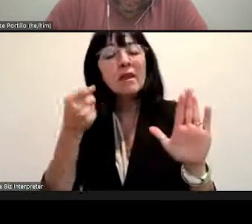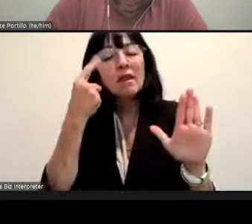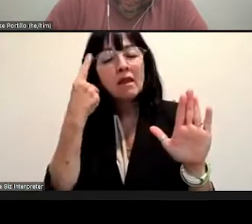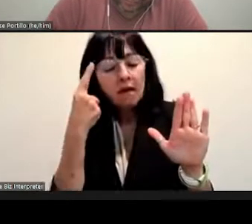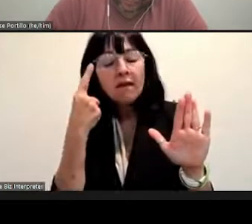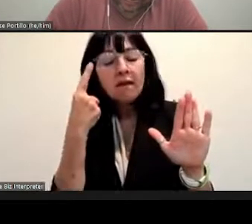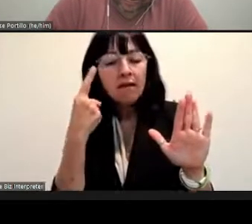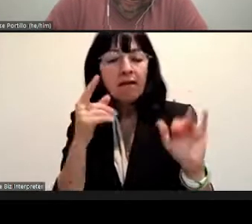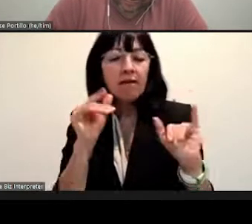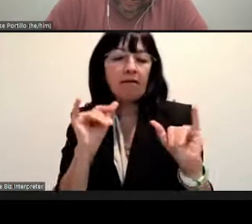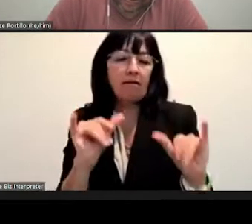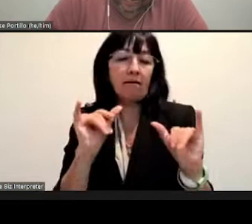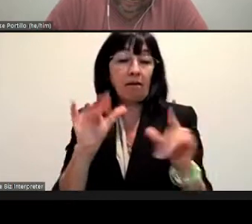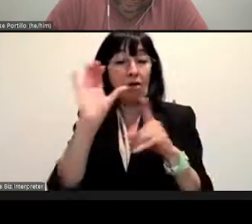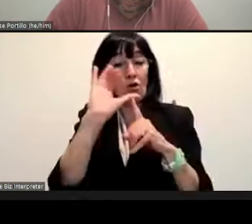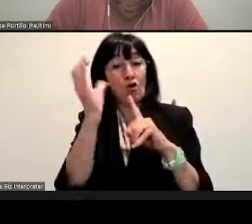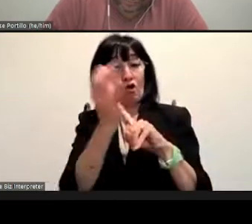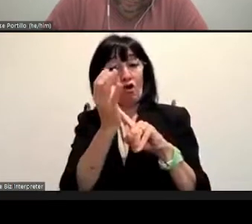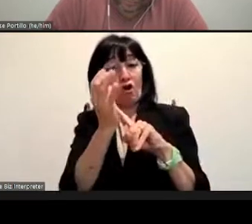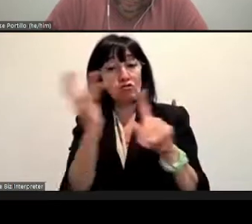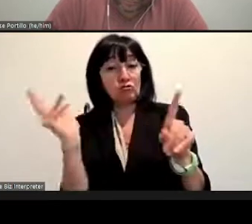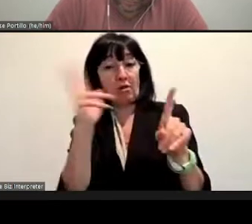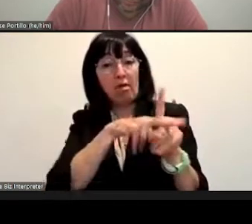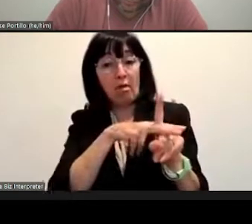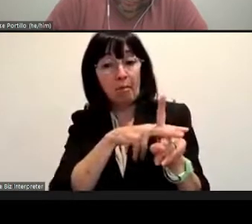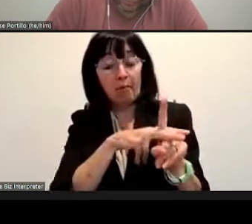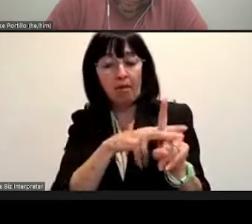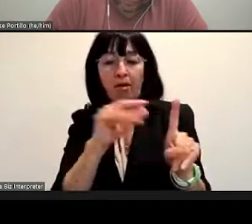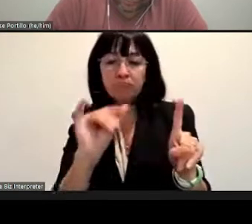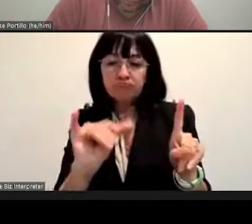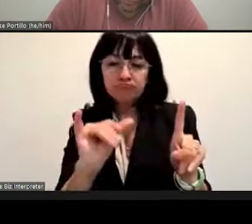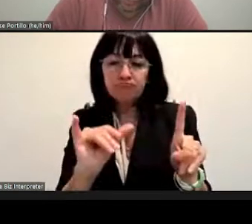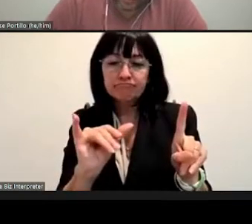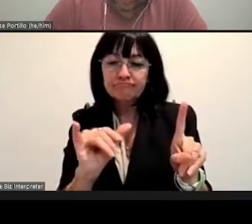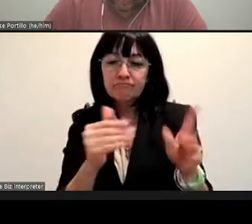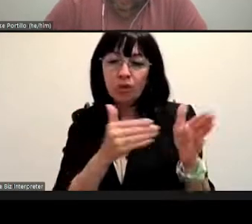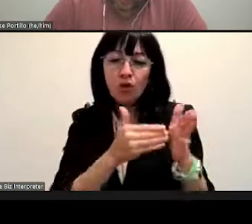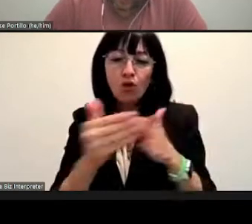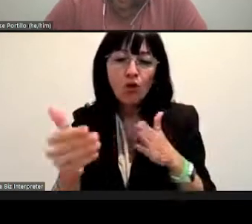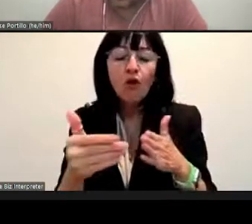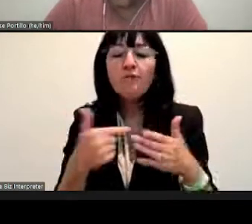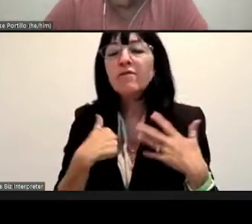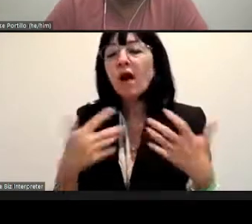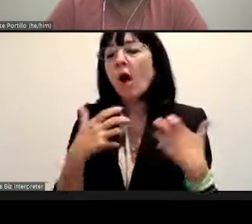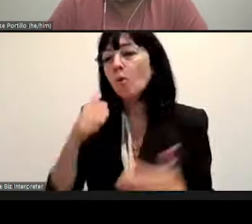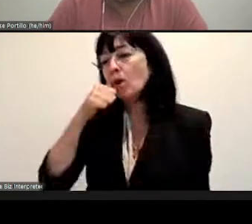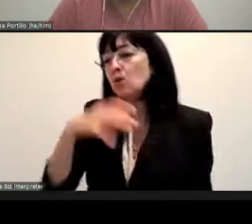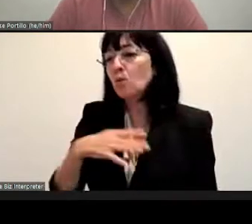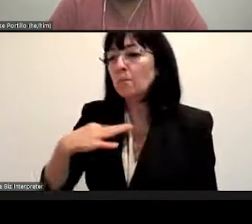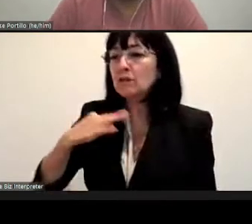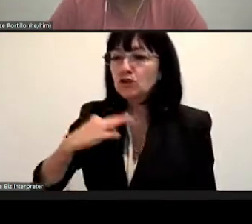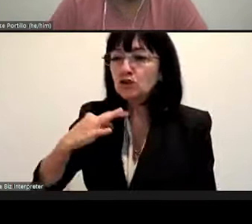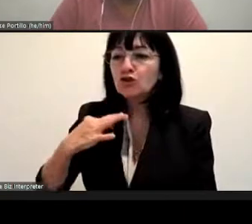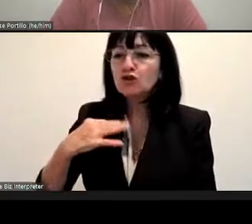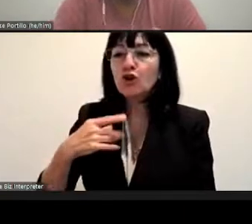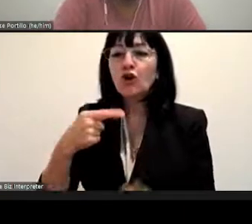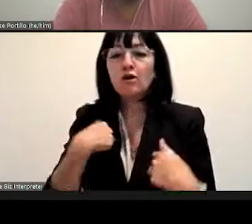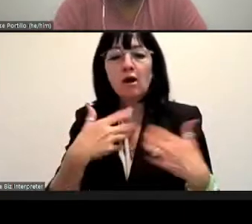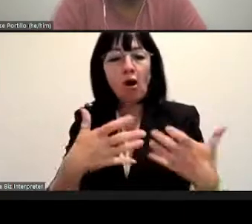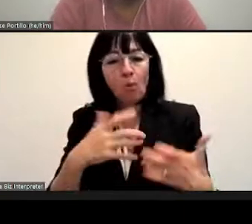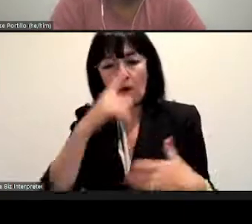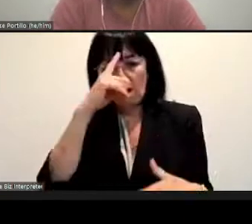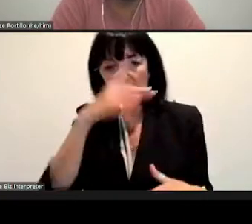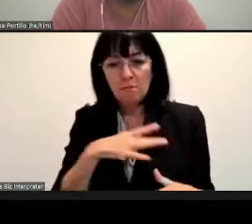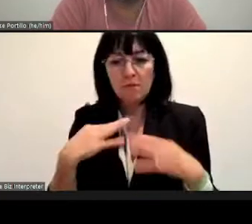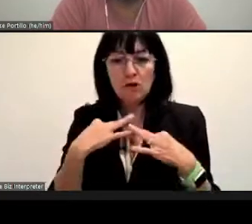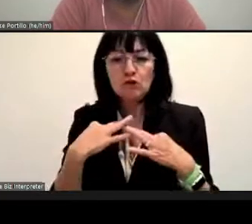is culturally true, there are so many times we rely on saying, I want a women's shirt, I want a men's shirt. What